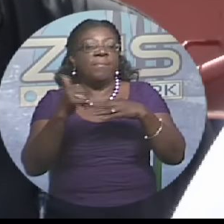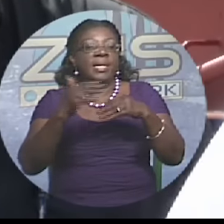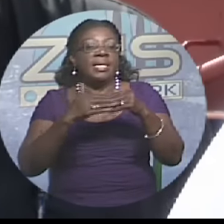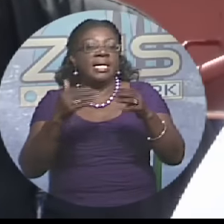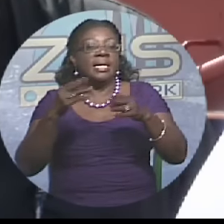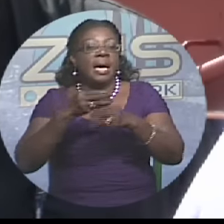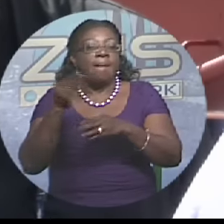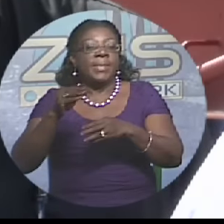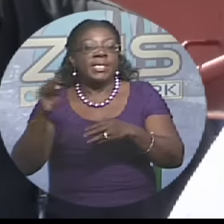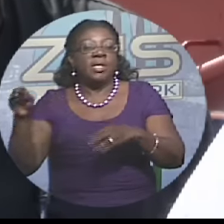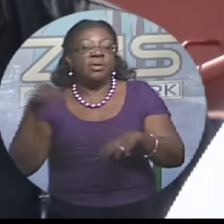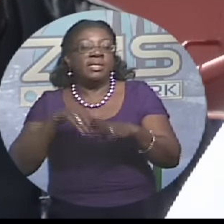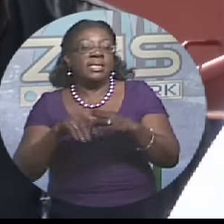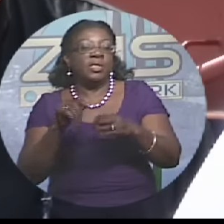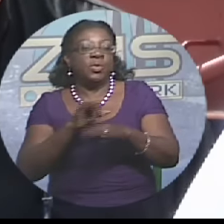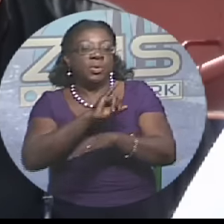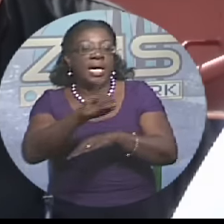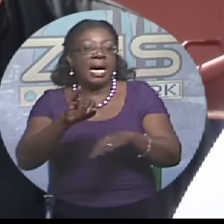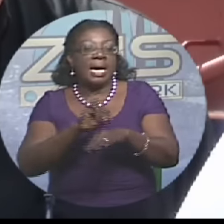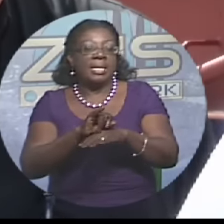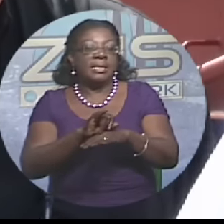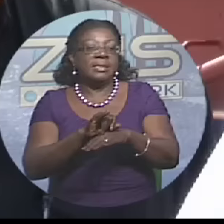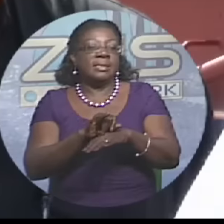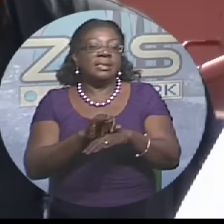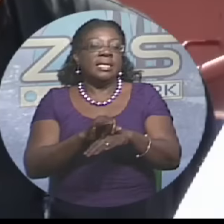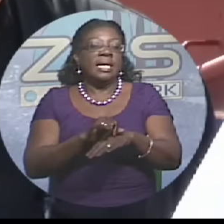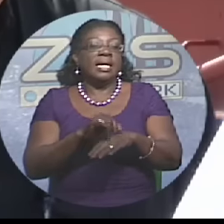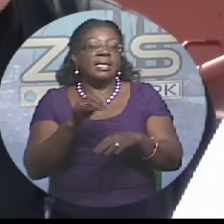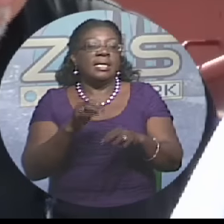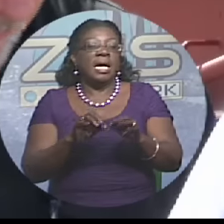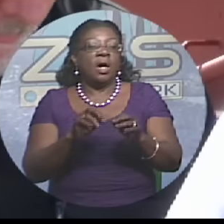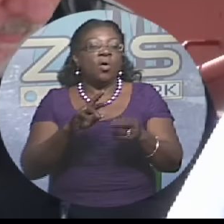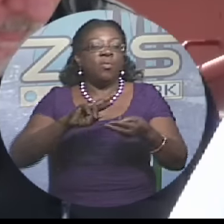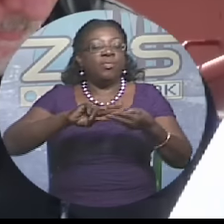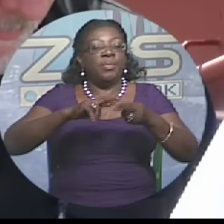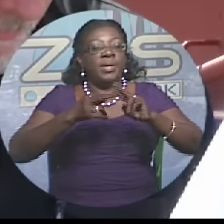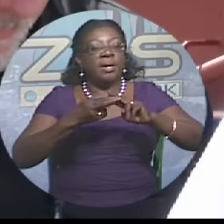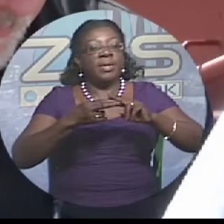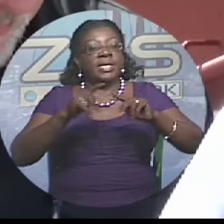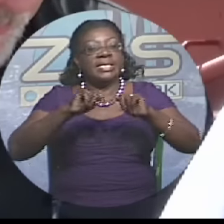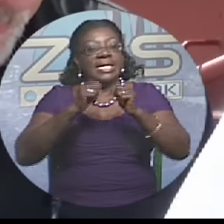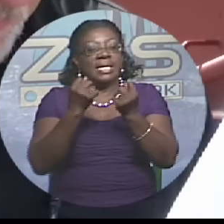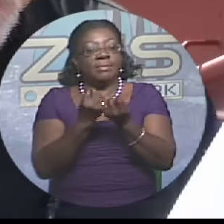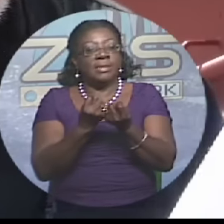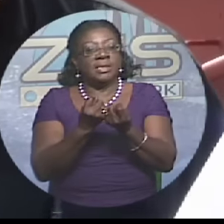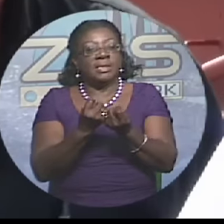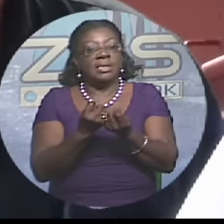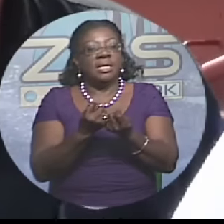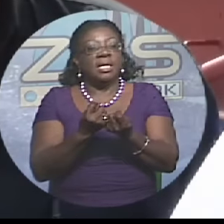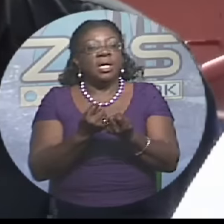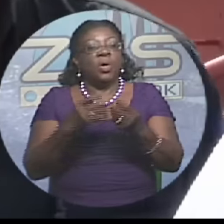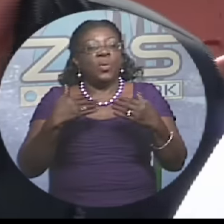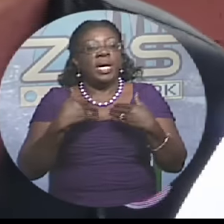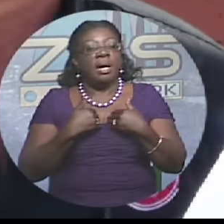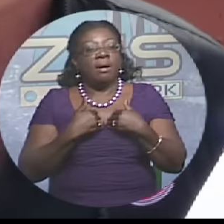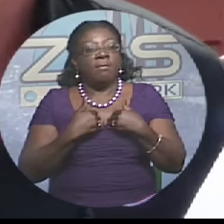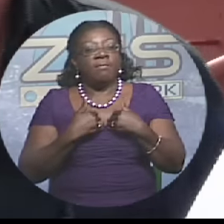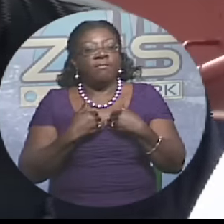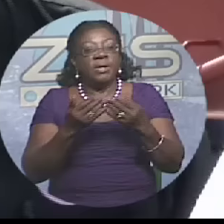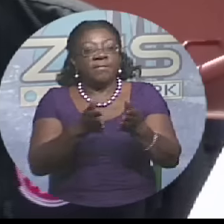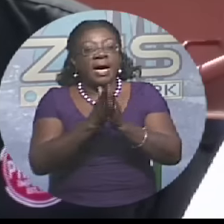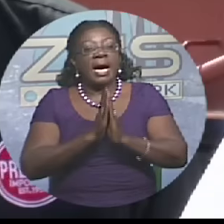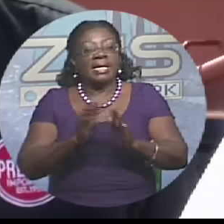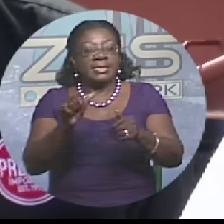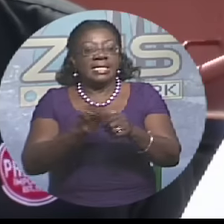islands, the island administrators are now assembling repair and reconstruction teams. What that is all about, we've asked